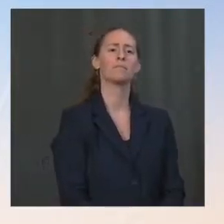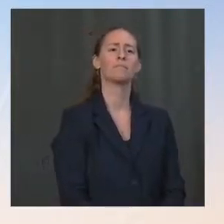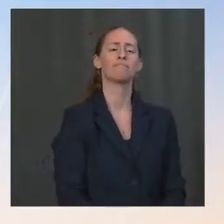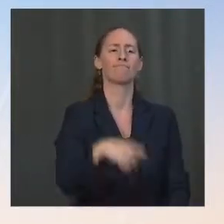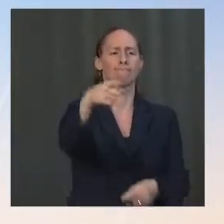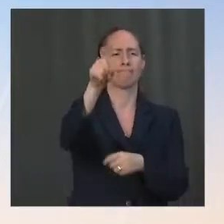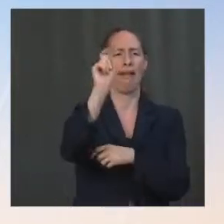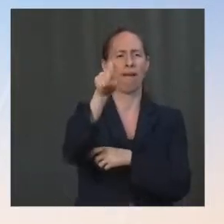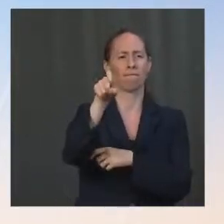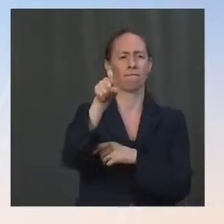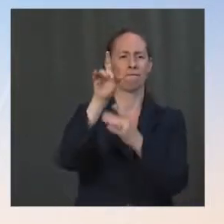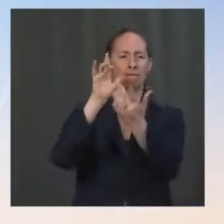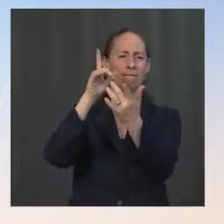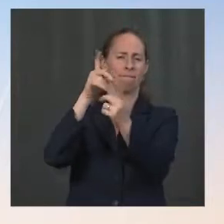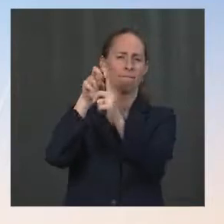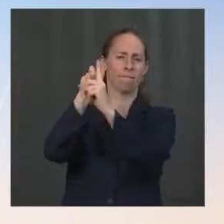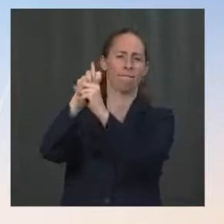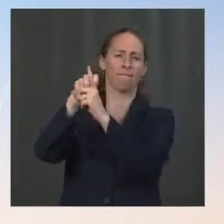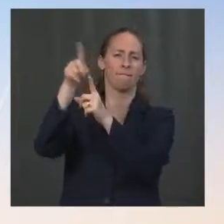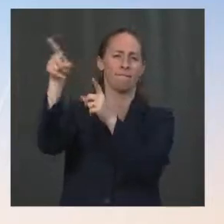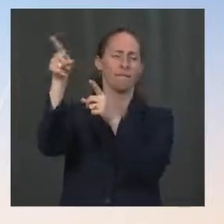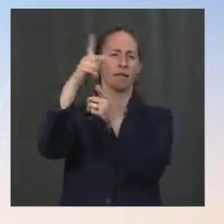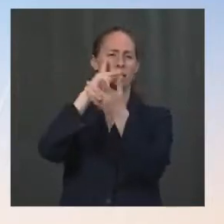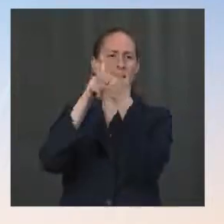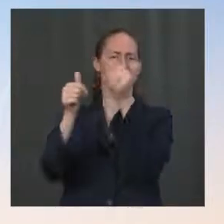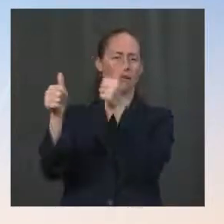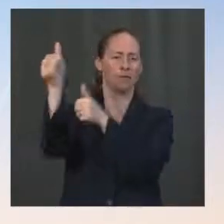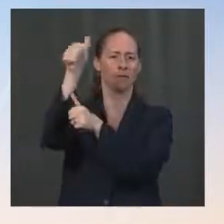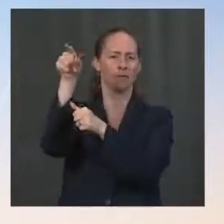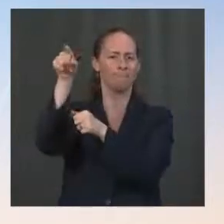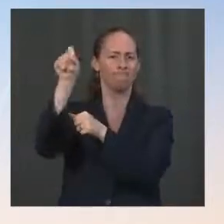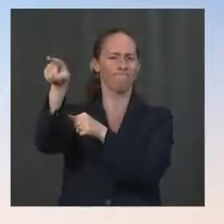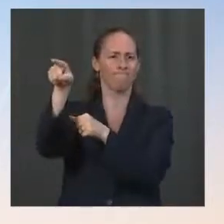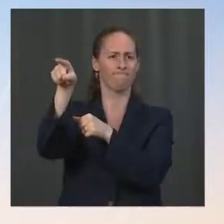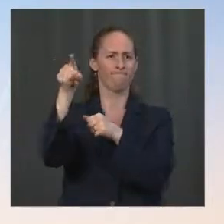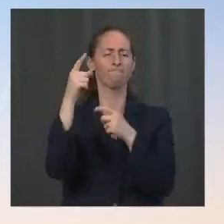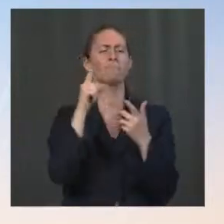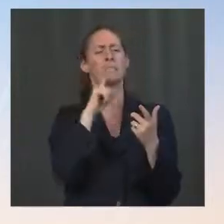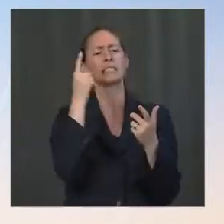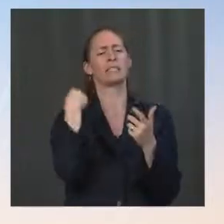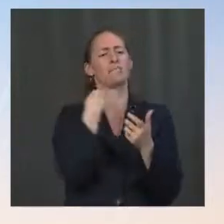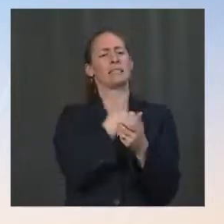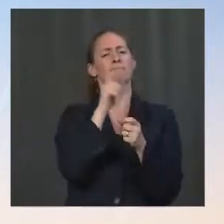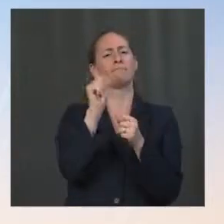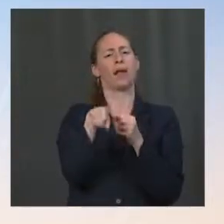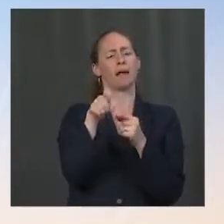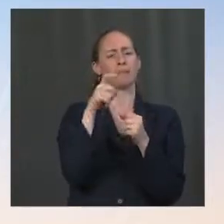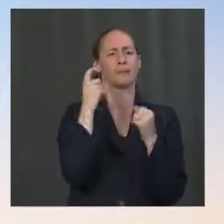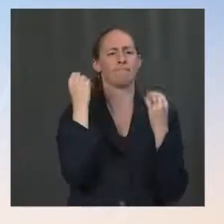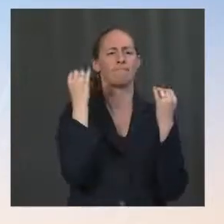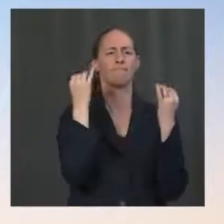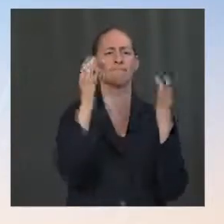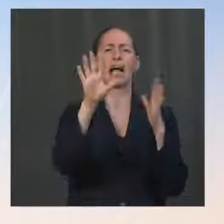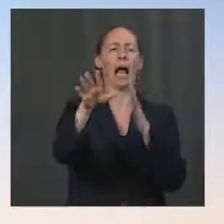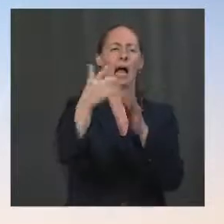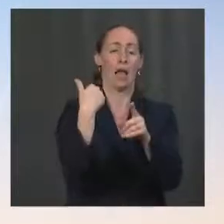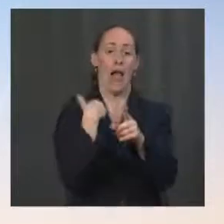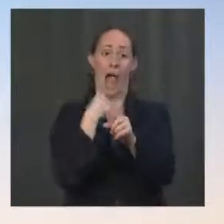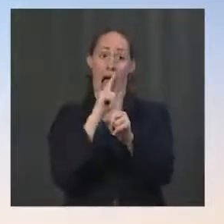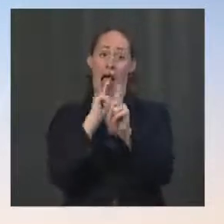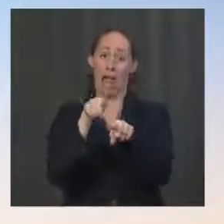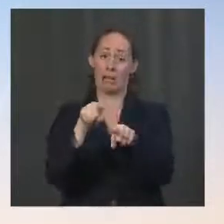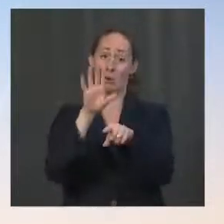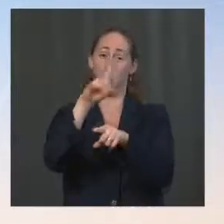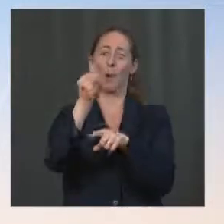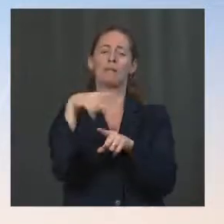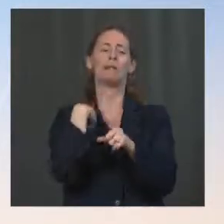State Department here to continue to engage. I'll note something I said. I know this wasn't exactly your question, but just to get it in here, that the President